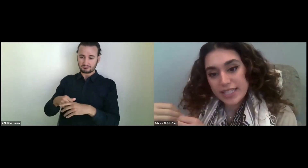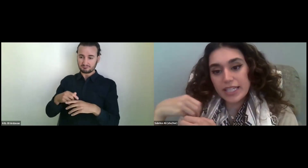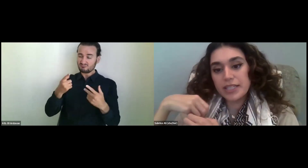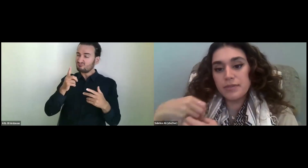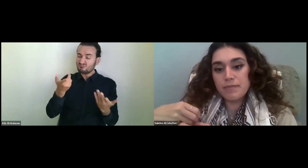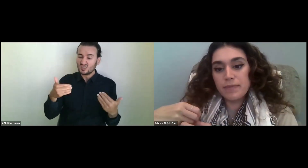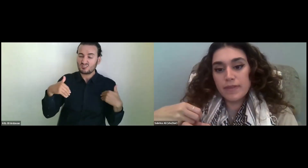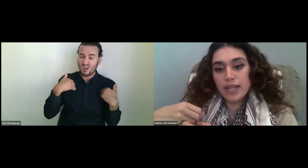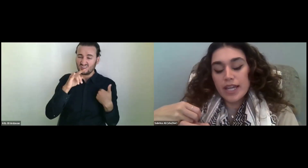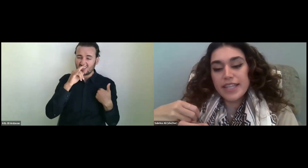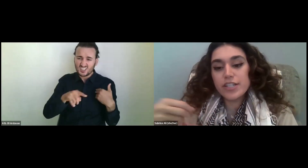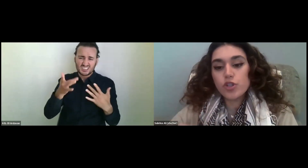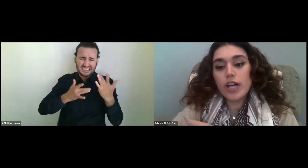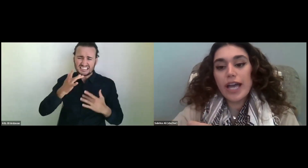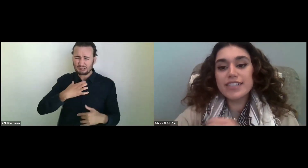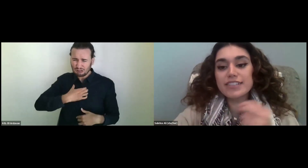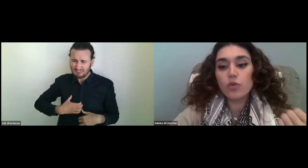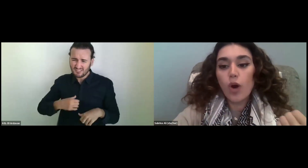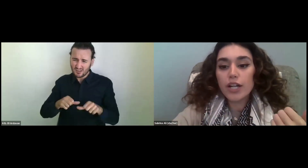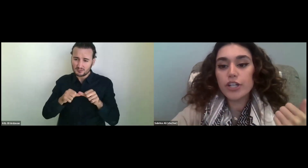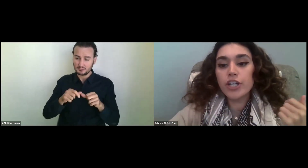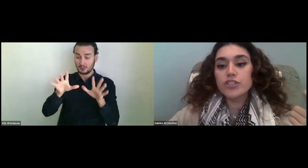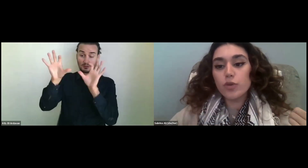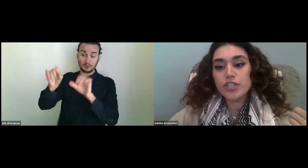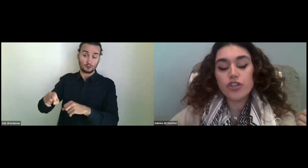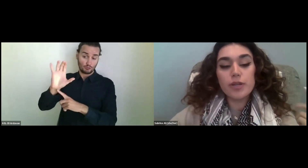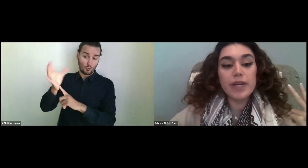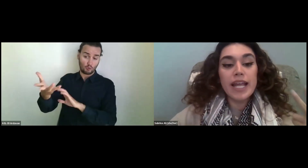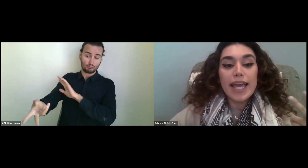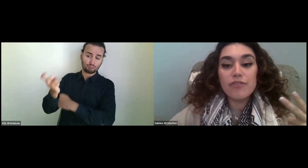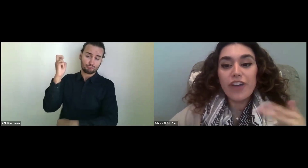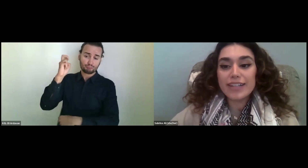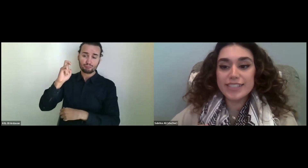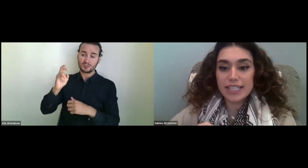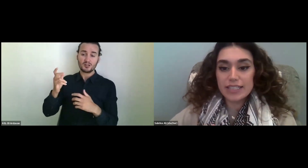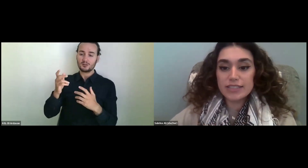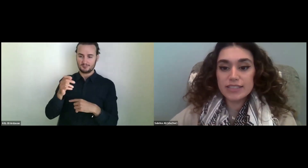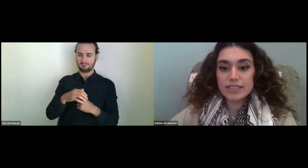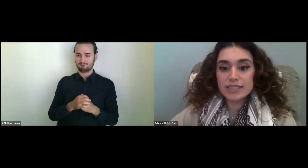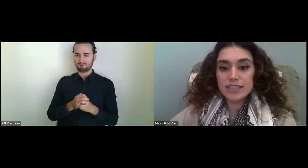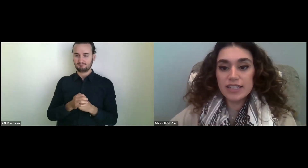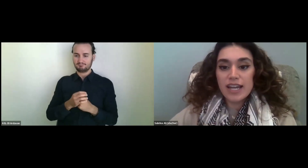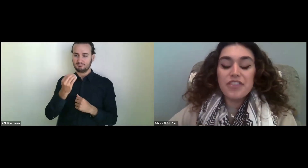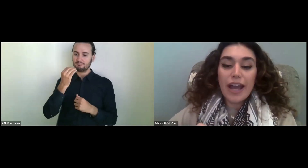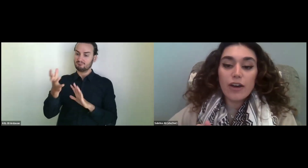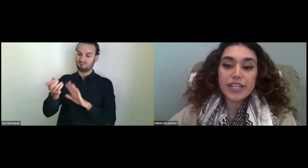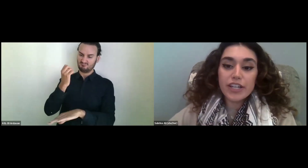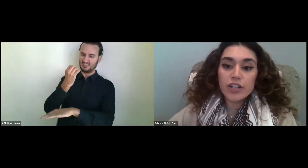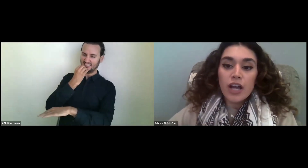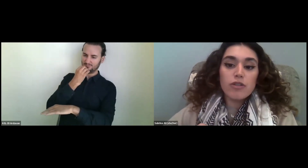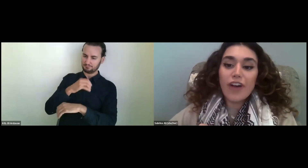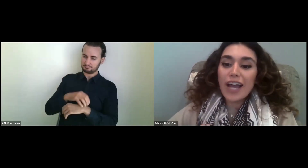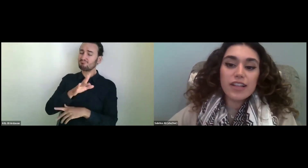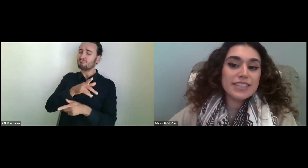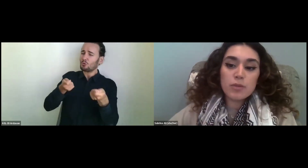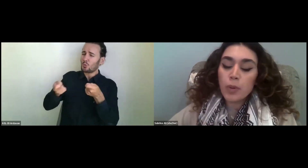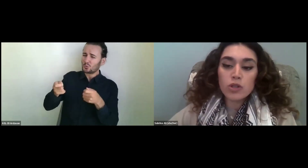our cuisine. They control access to water, sewage treatment, and vaccines. They're out